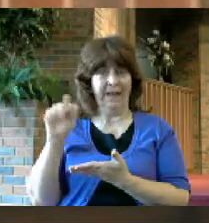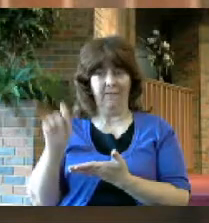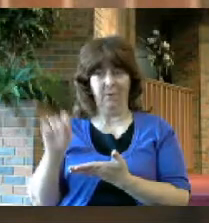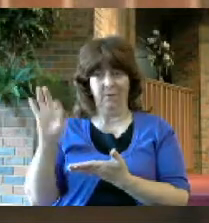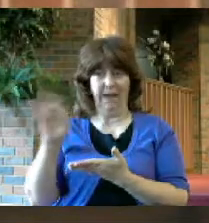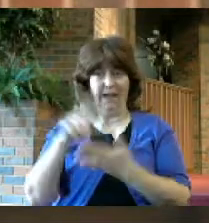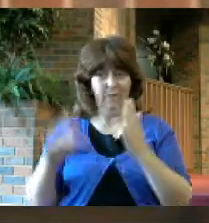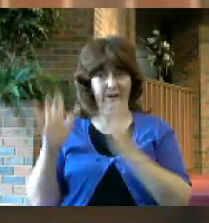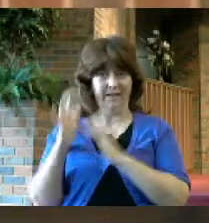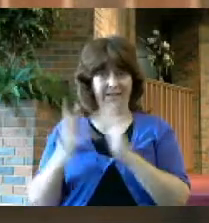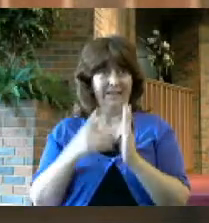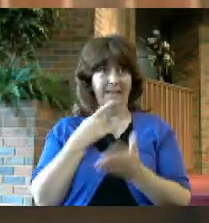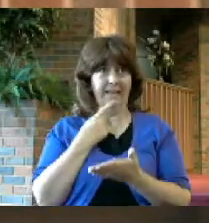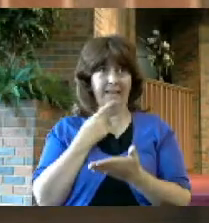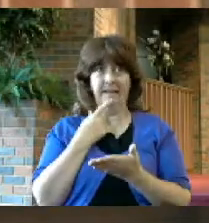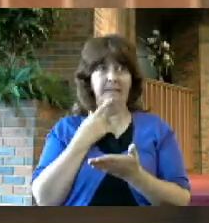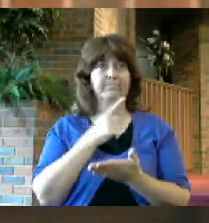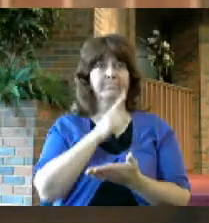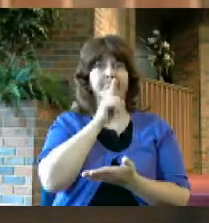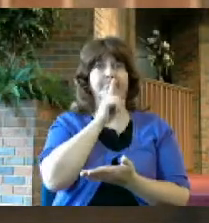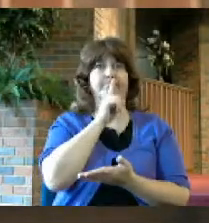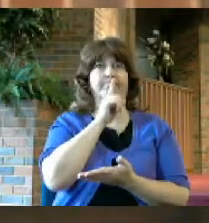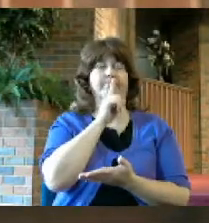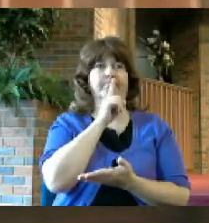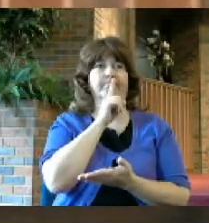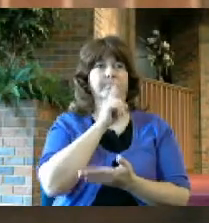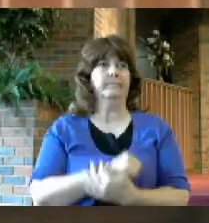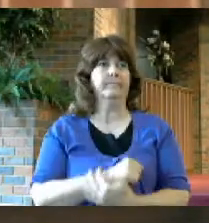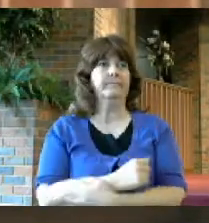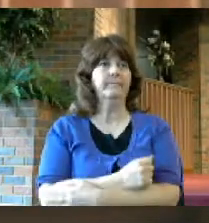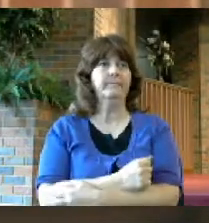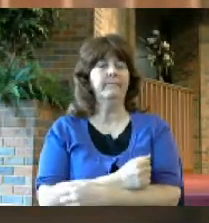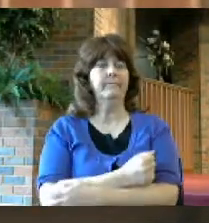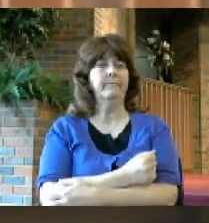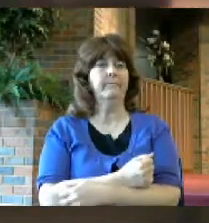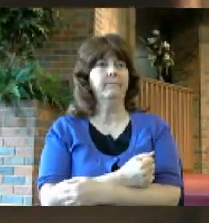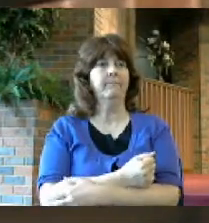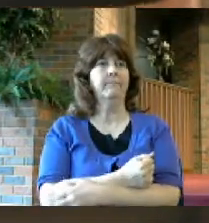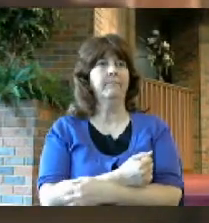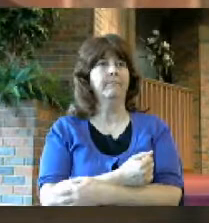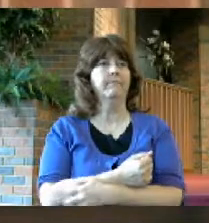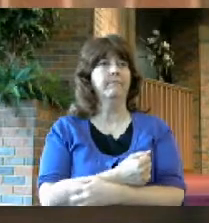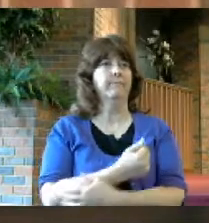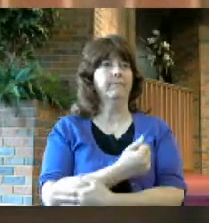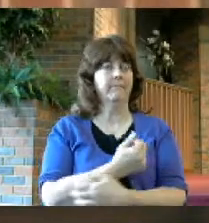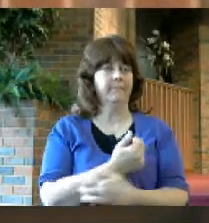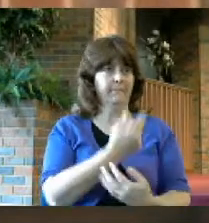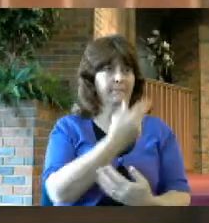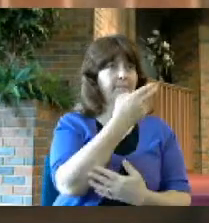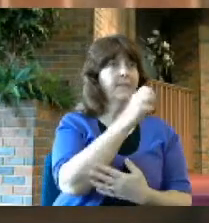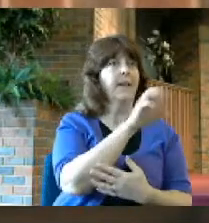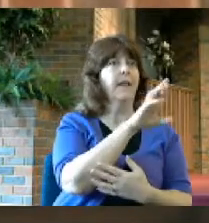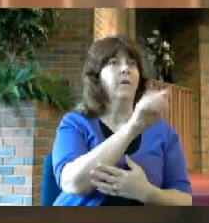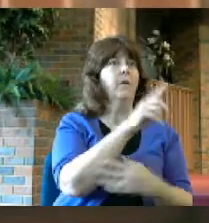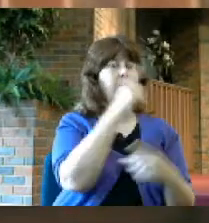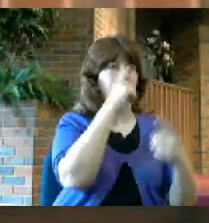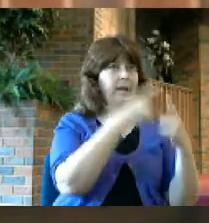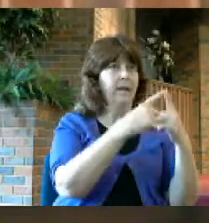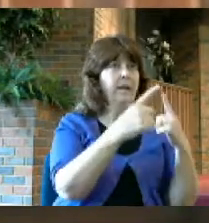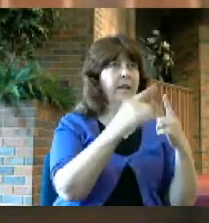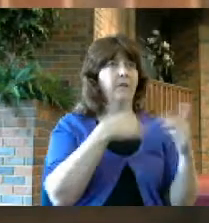Herod was an enemy. Were there any enemies of the apostles? Well, as we look to the apostles, we find lots of enemies, as a matter of